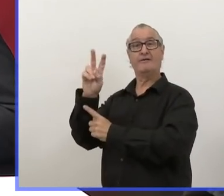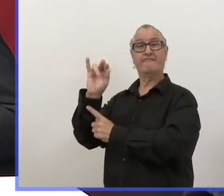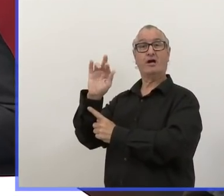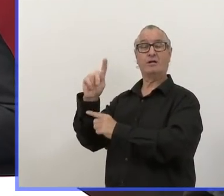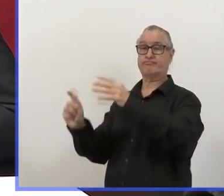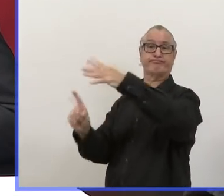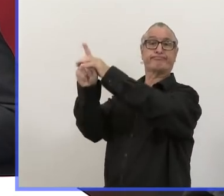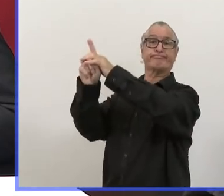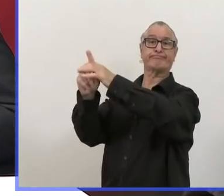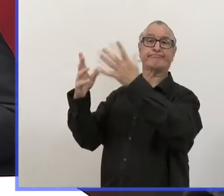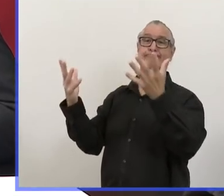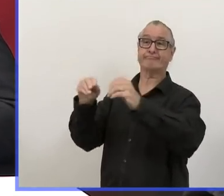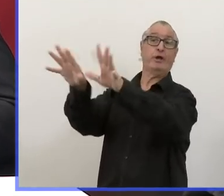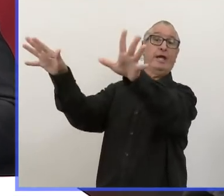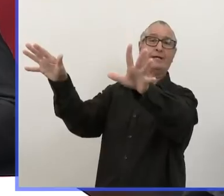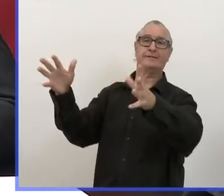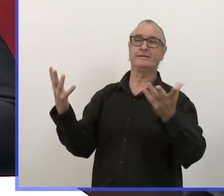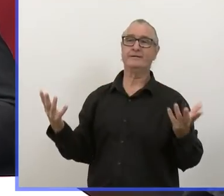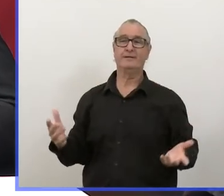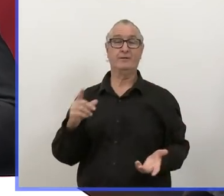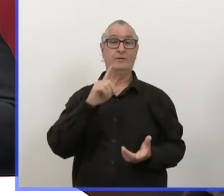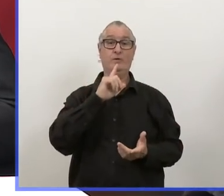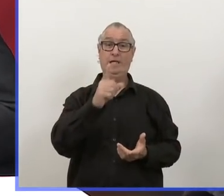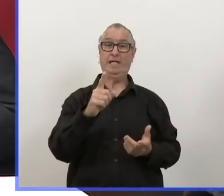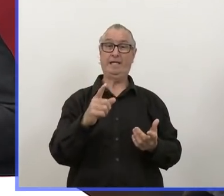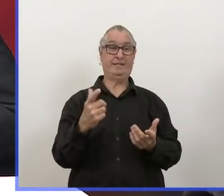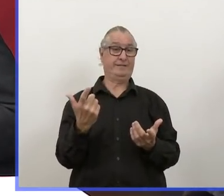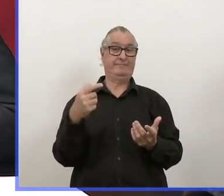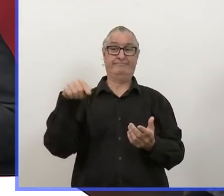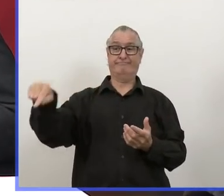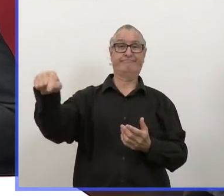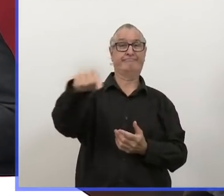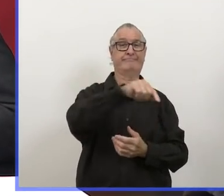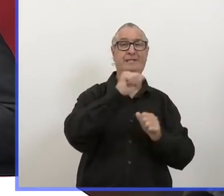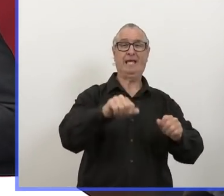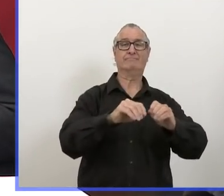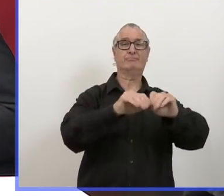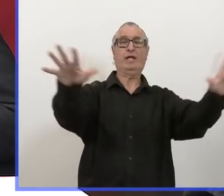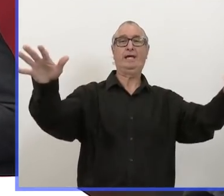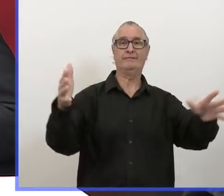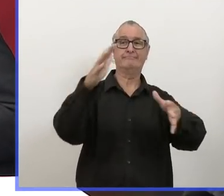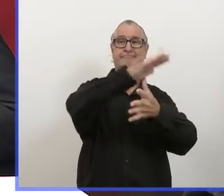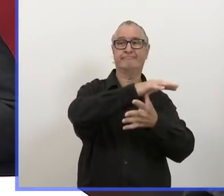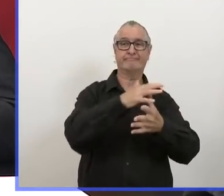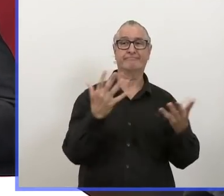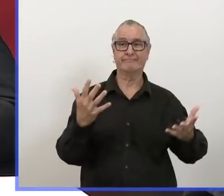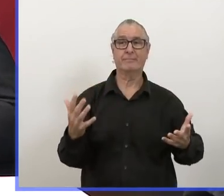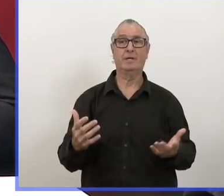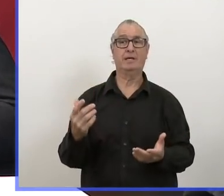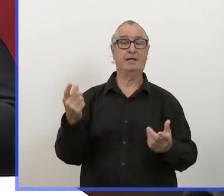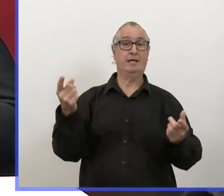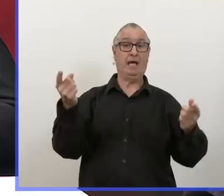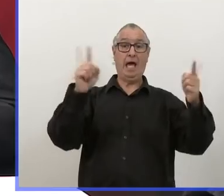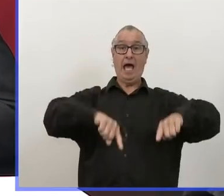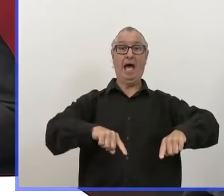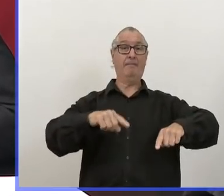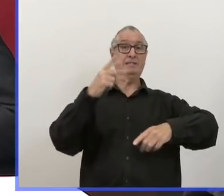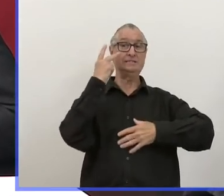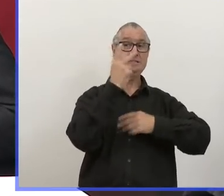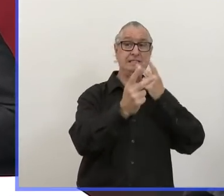is based on what we know about the circulating strain. And some of those numbers related to herd immunity were related to the wild